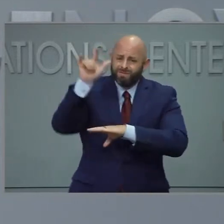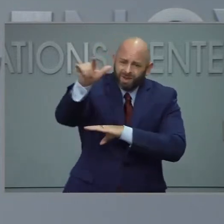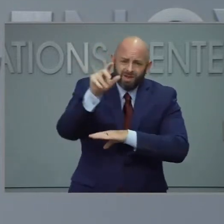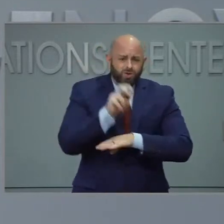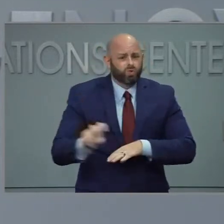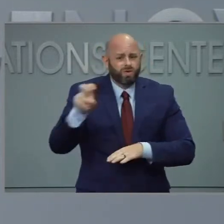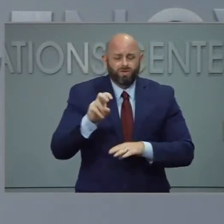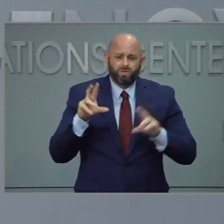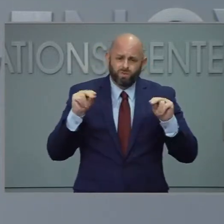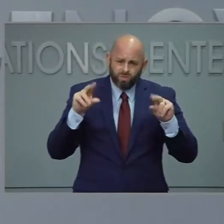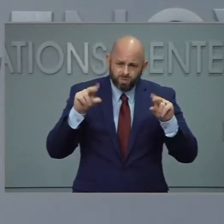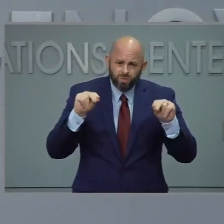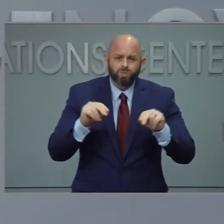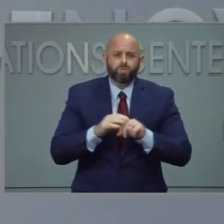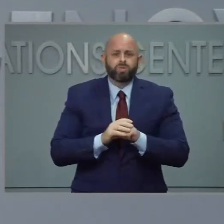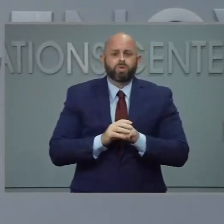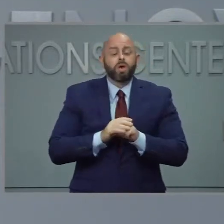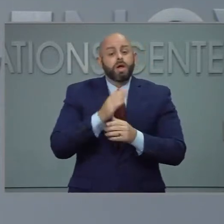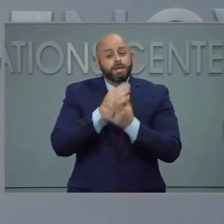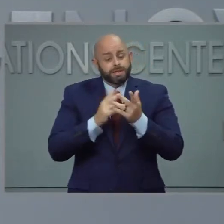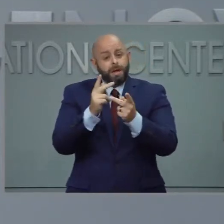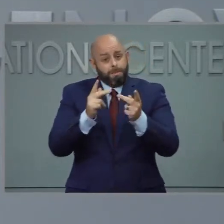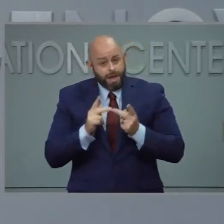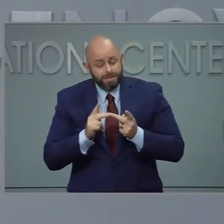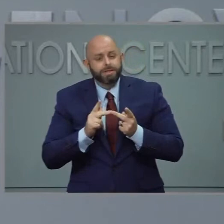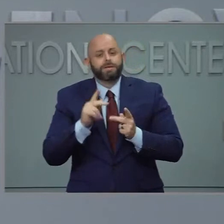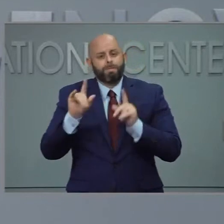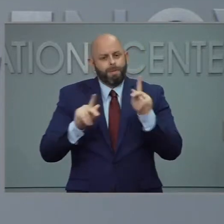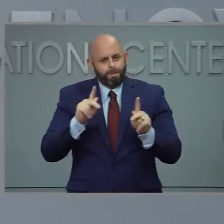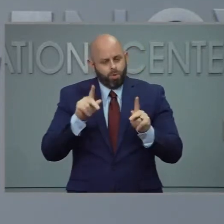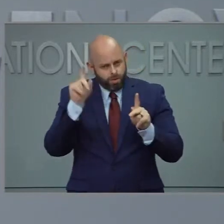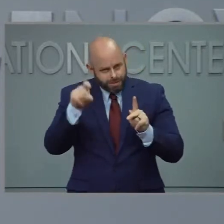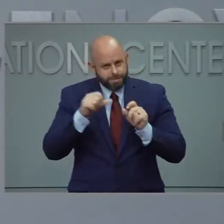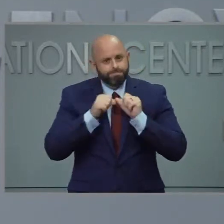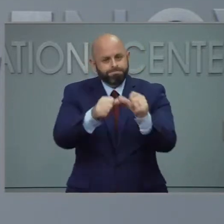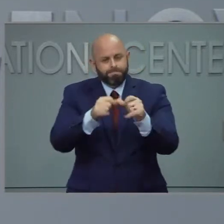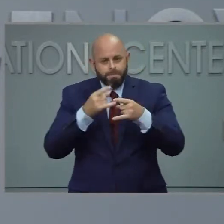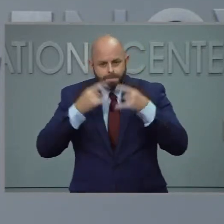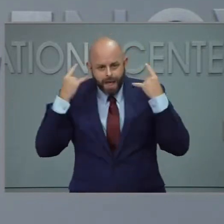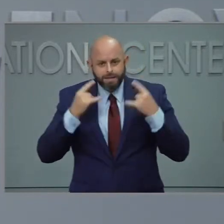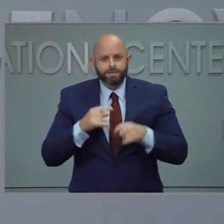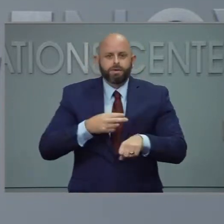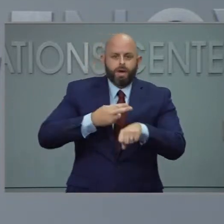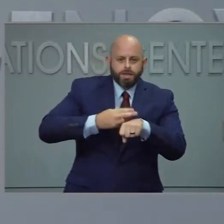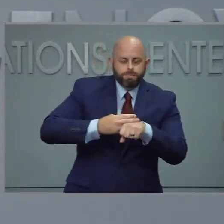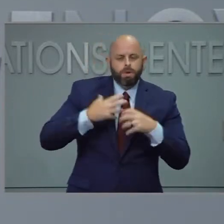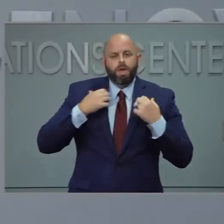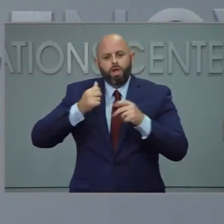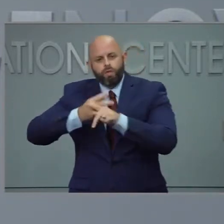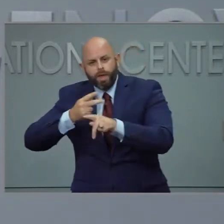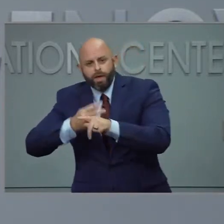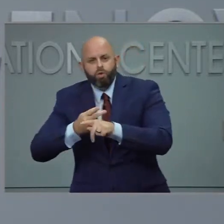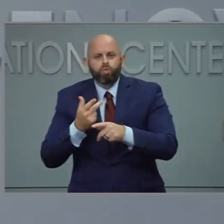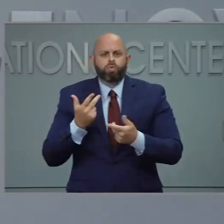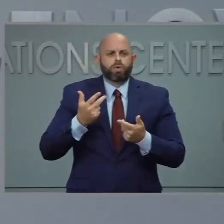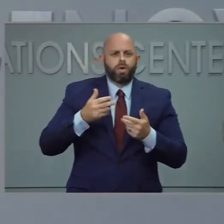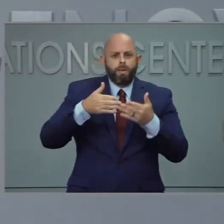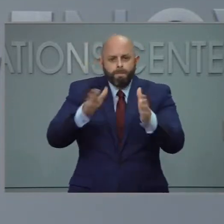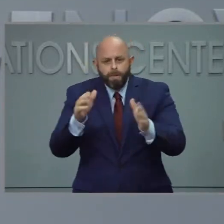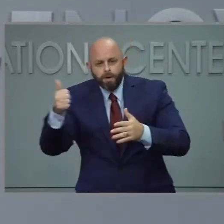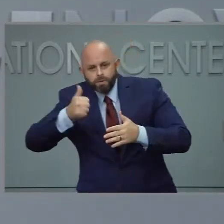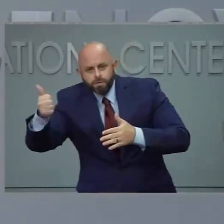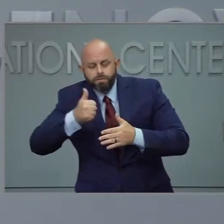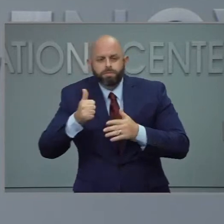everyone in the state still needs to wear a mask. Settings like healthcare and public transportation, large crowded indoor venues, and